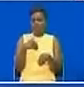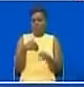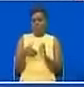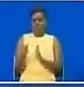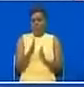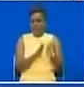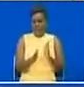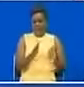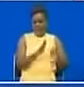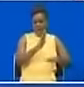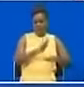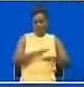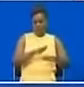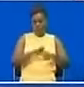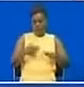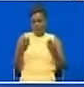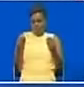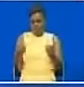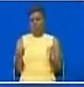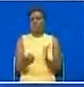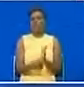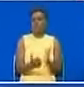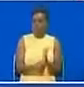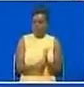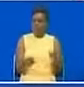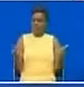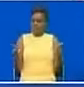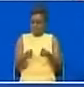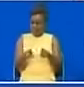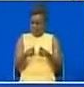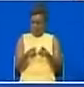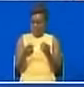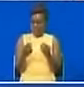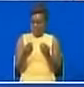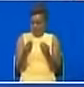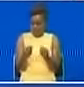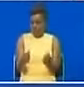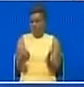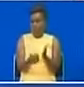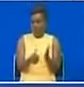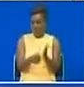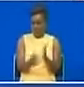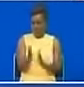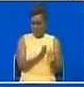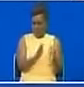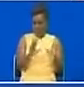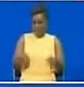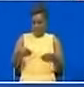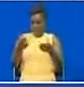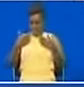mechanism of dispute resolution. And that elaborate dispute resolution must give